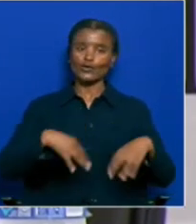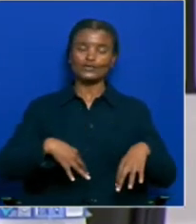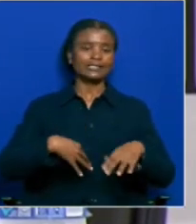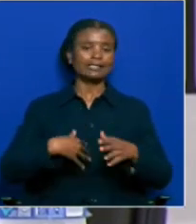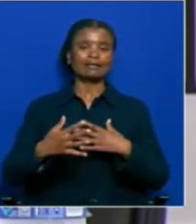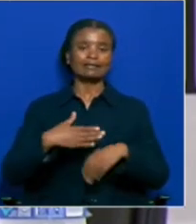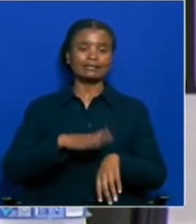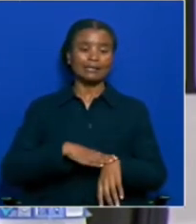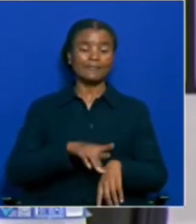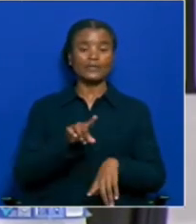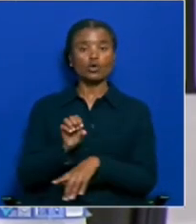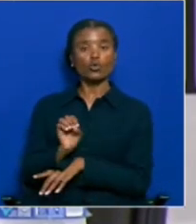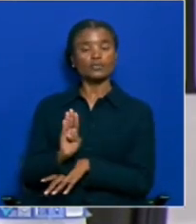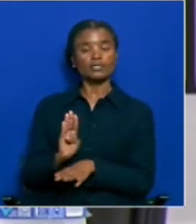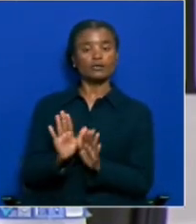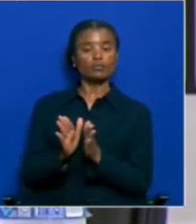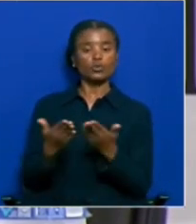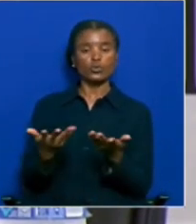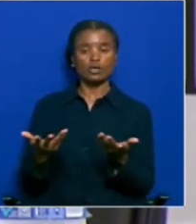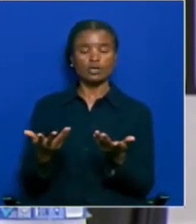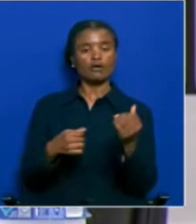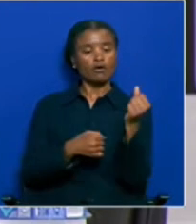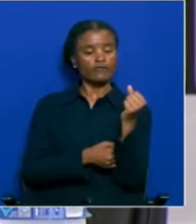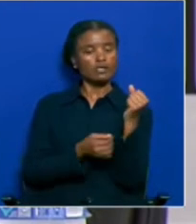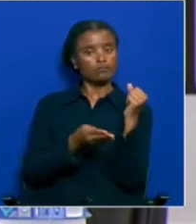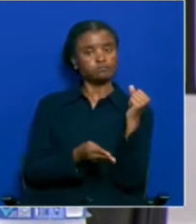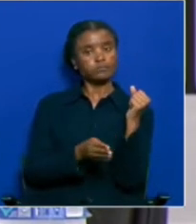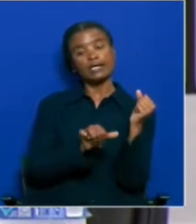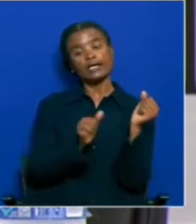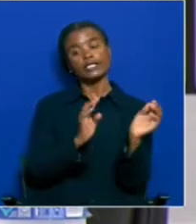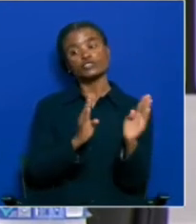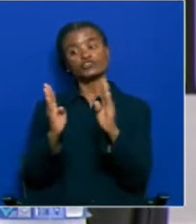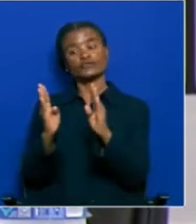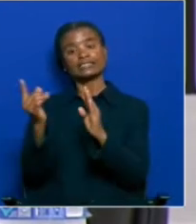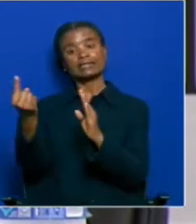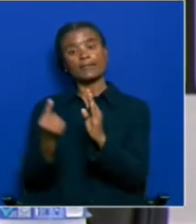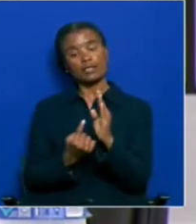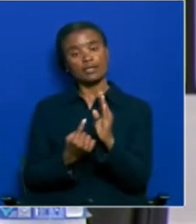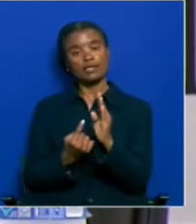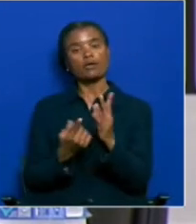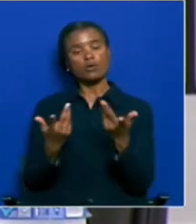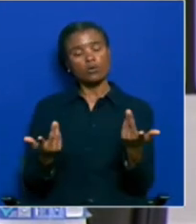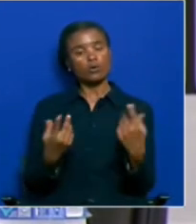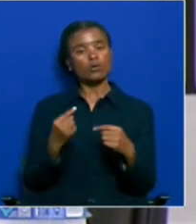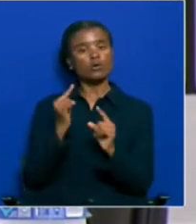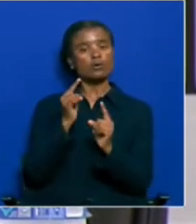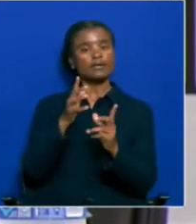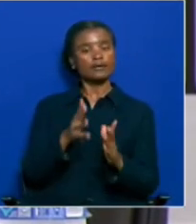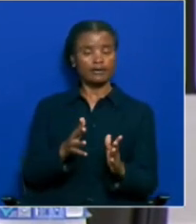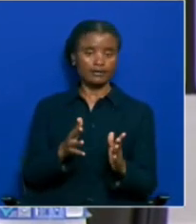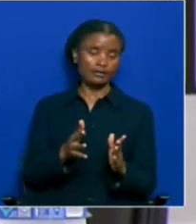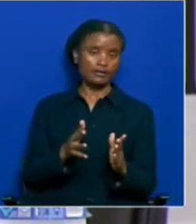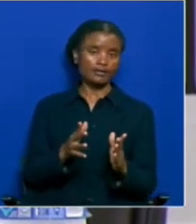office so that if the other shift is coming in, the prison commander or that, sometimes you don't have, in